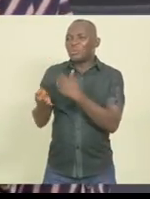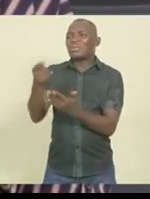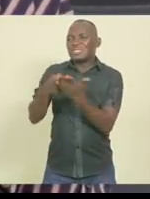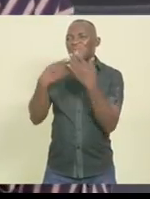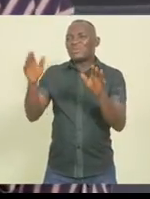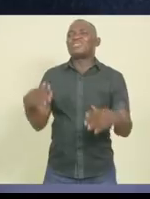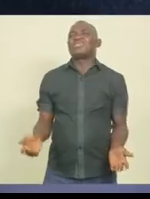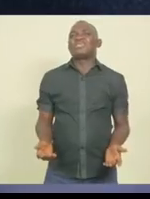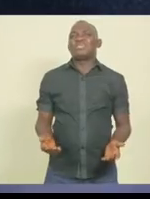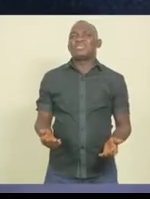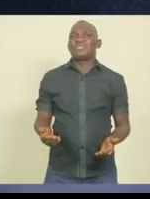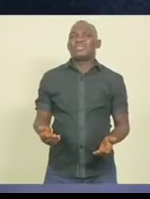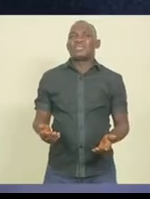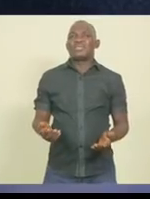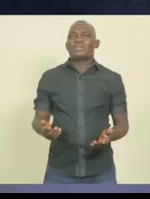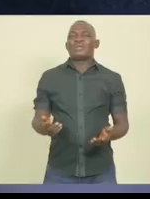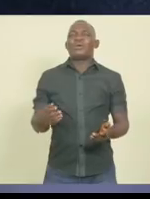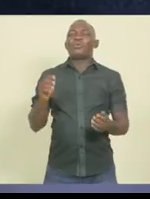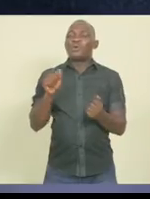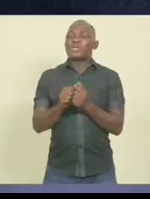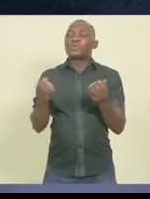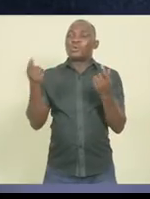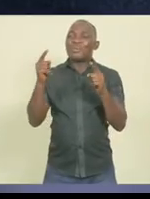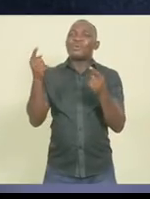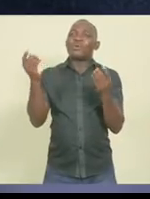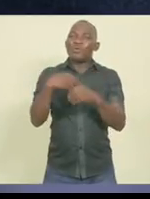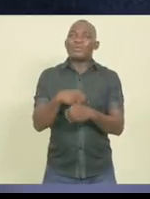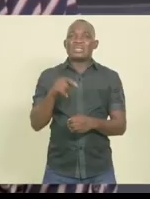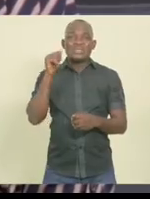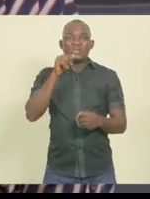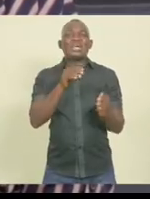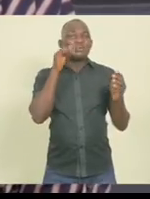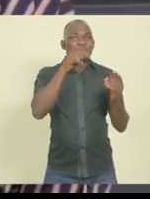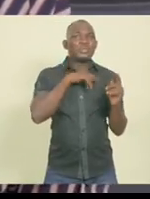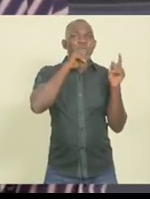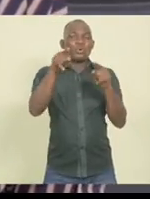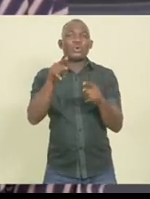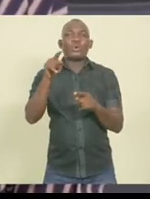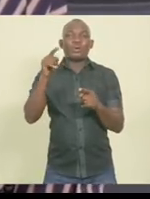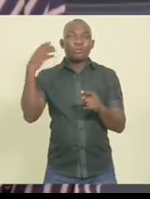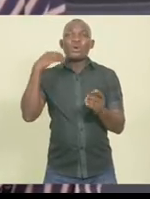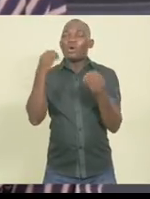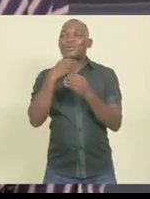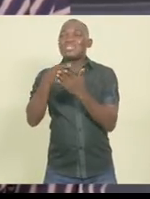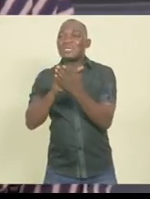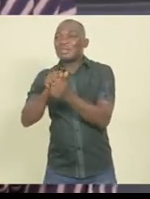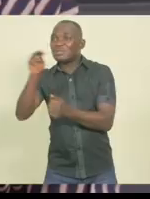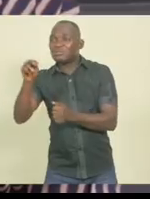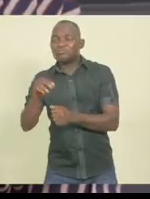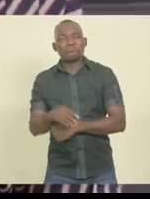morning. With all the madness in the office this morning, you expect me to go to Koko's office and talk to her about